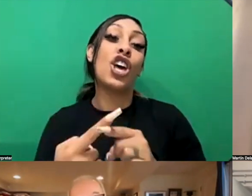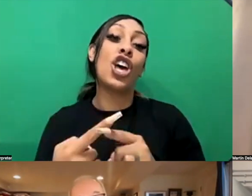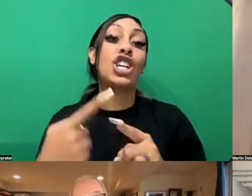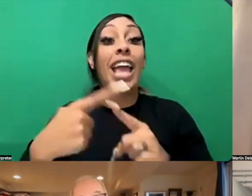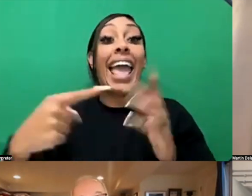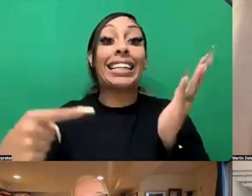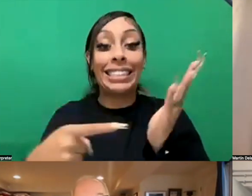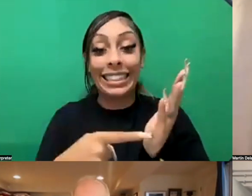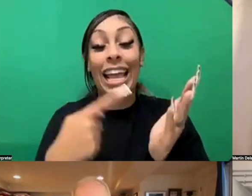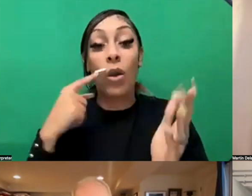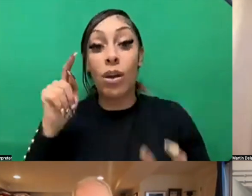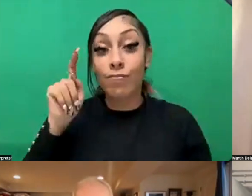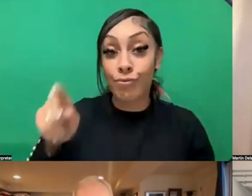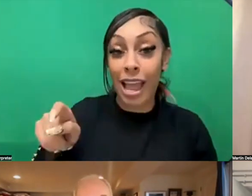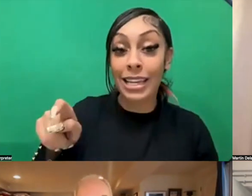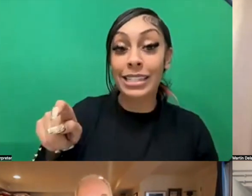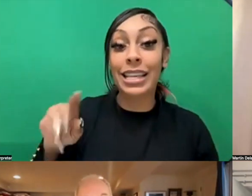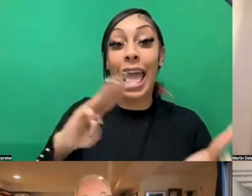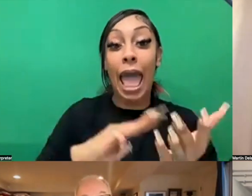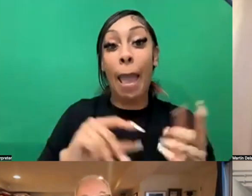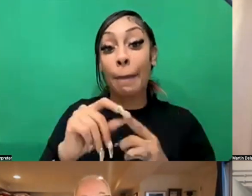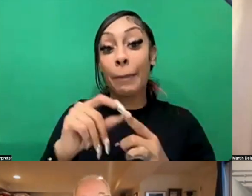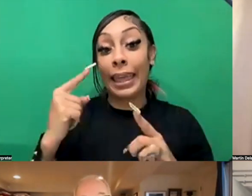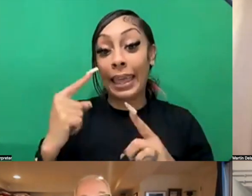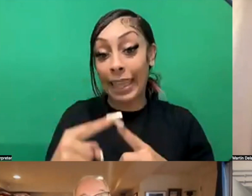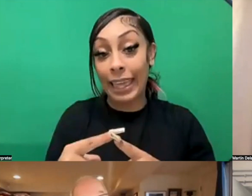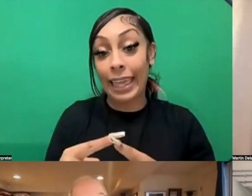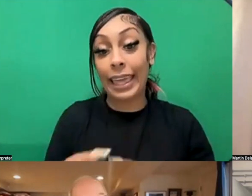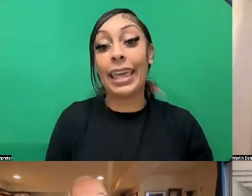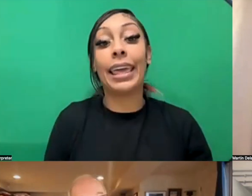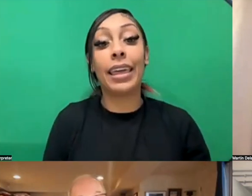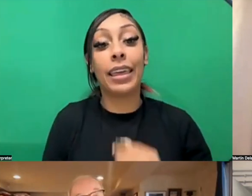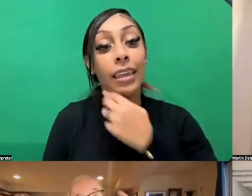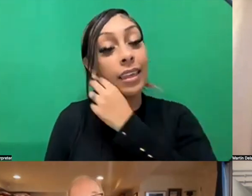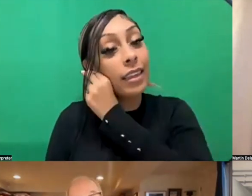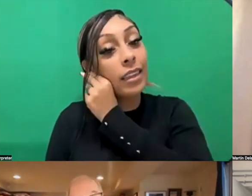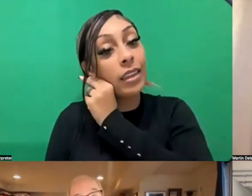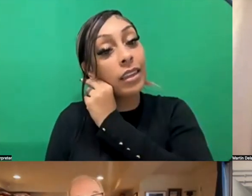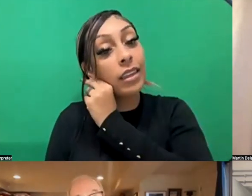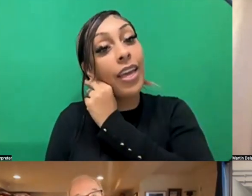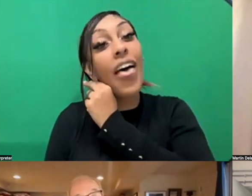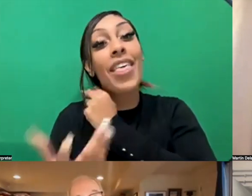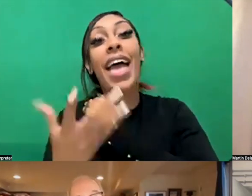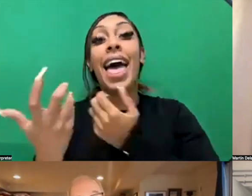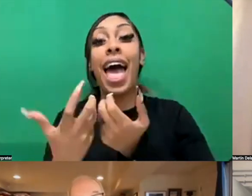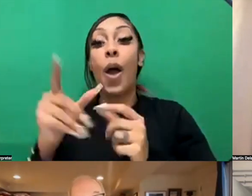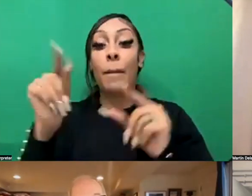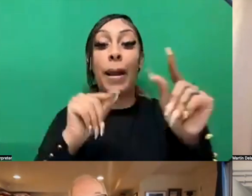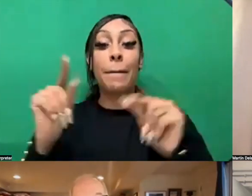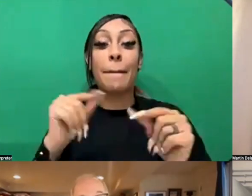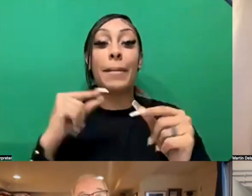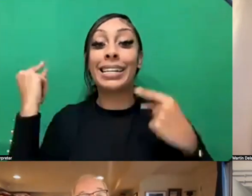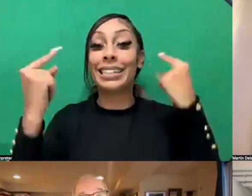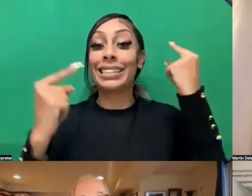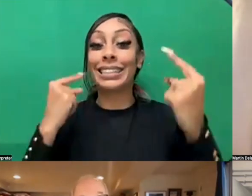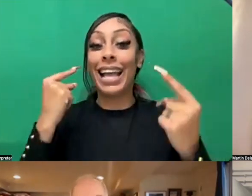on LinnStrument for MPE, what we discussed privately, and then how to select sounds in the Surge